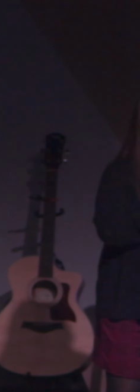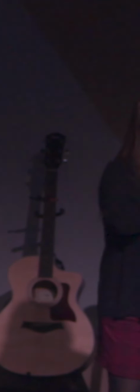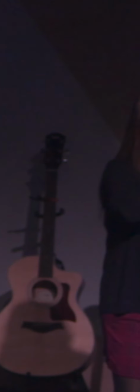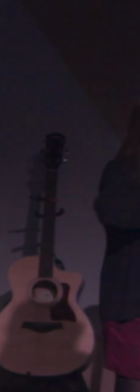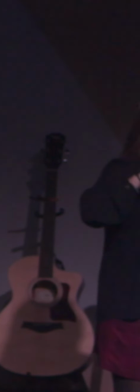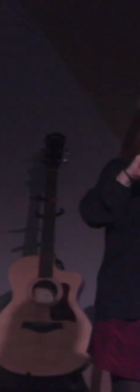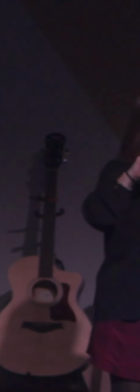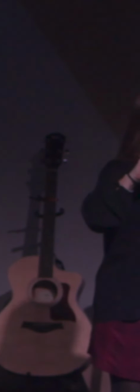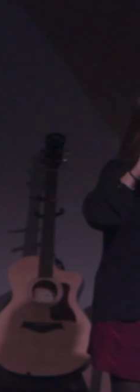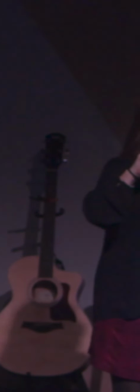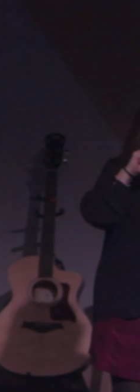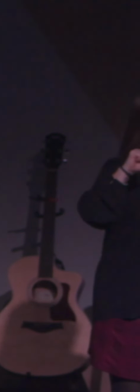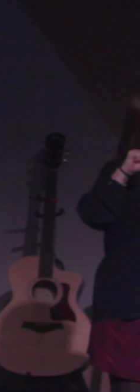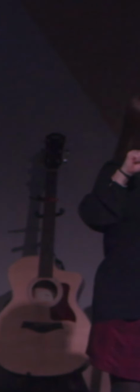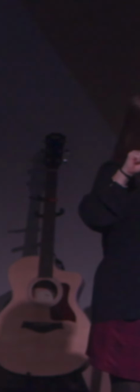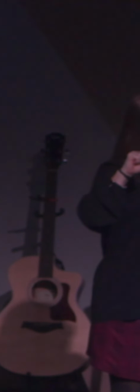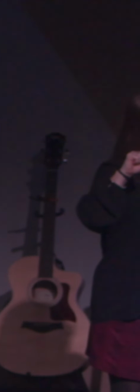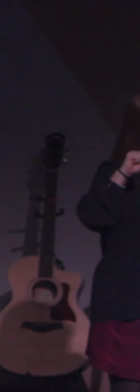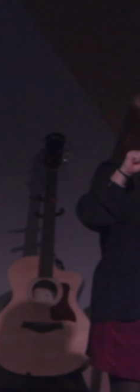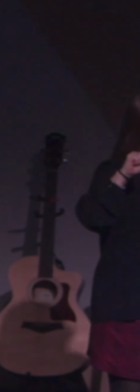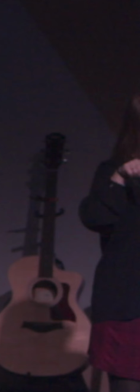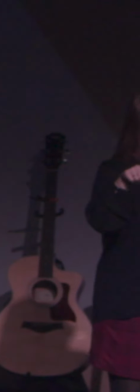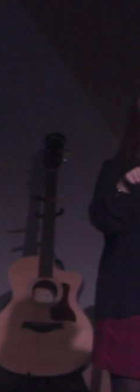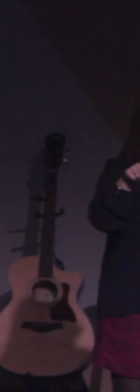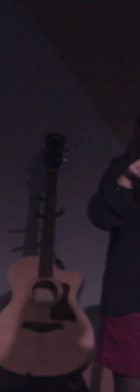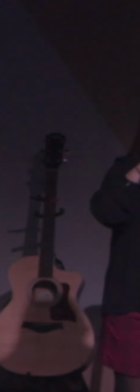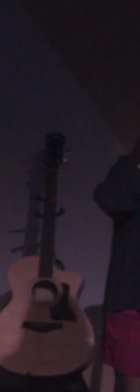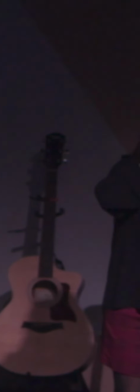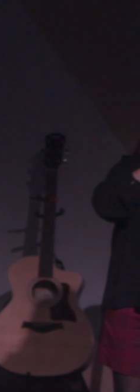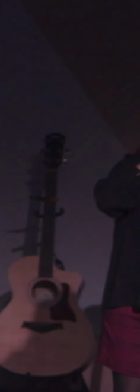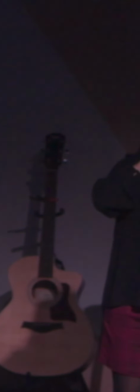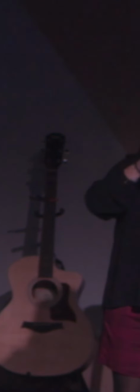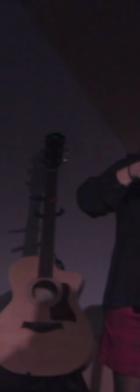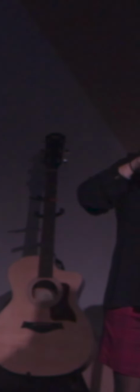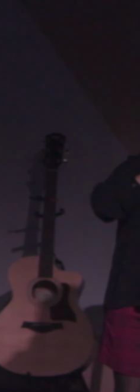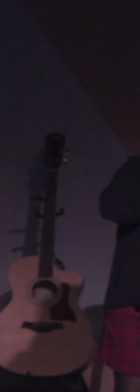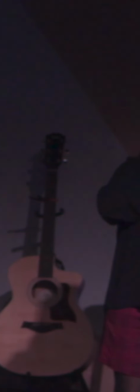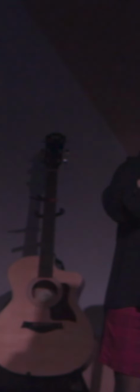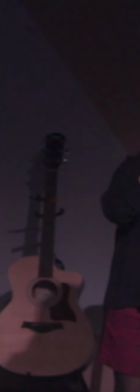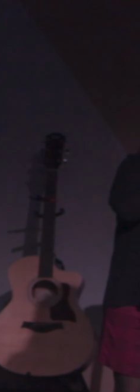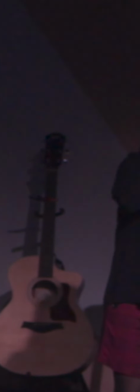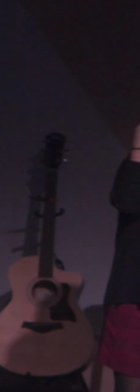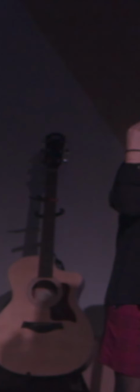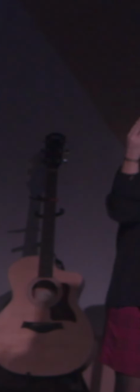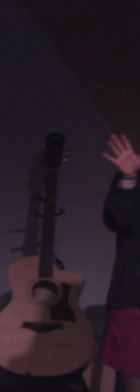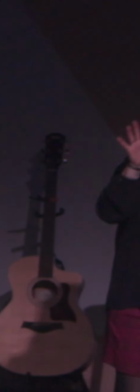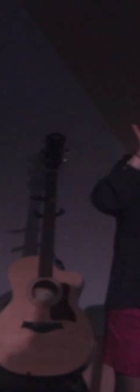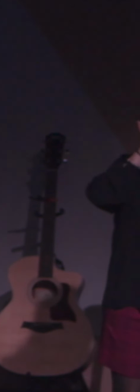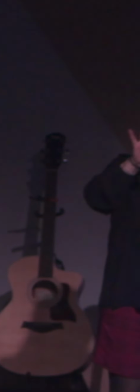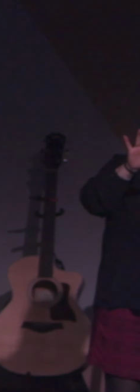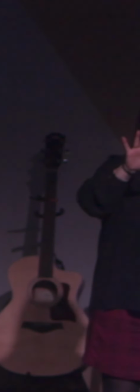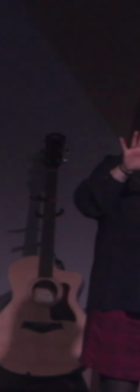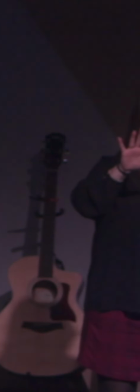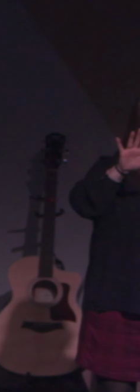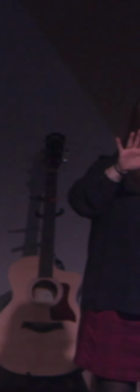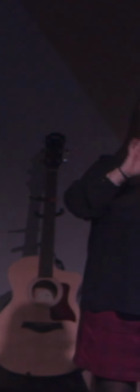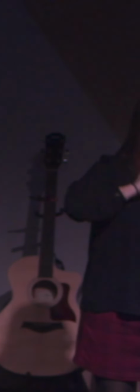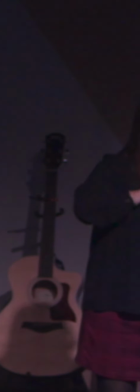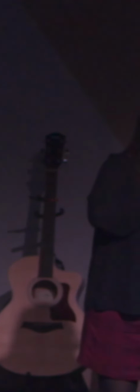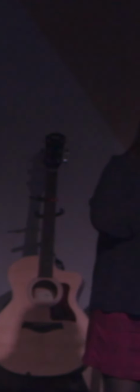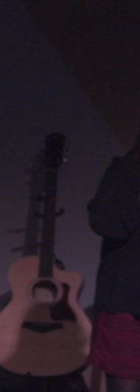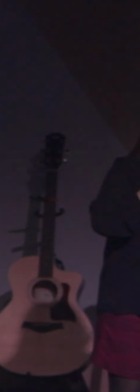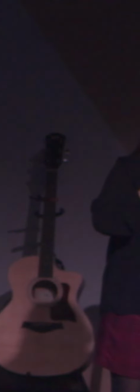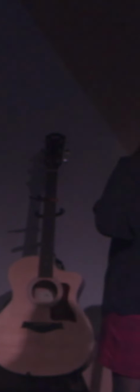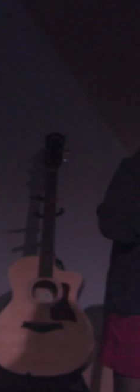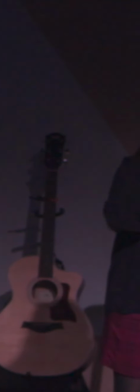on him and looked the other way. He was despised, and we did not care. Yet it was our weaknesses he carried.